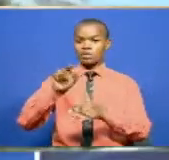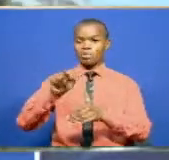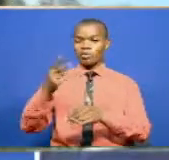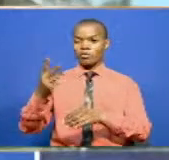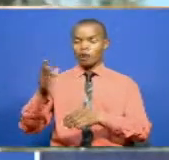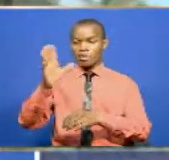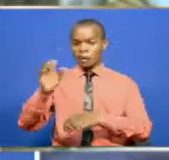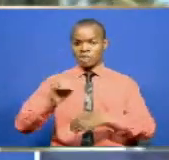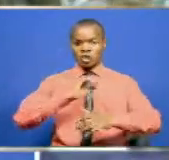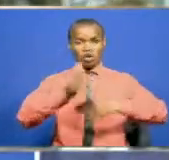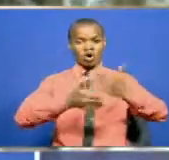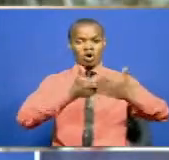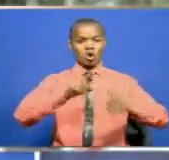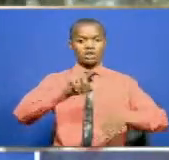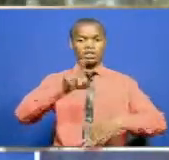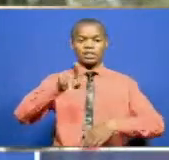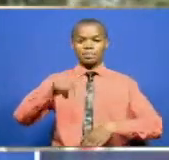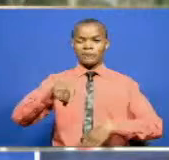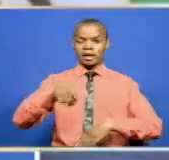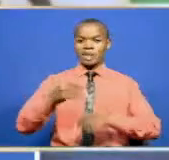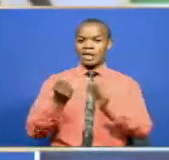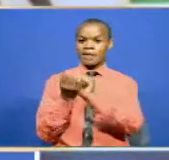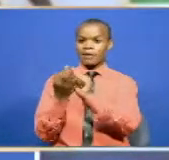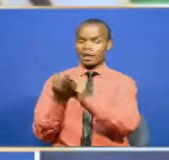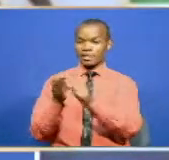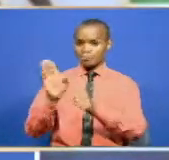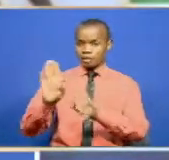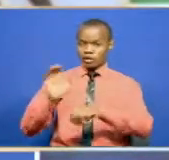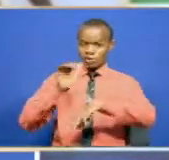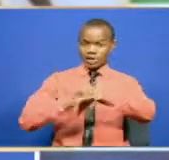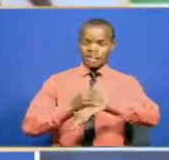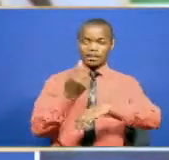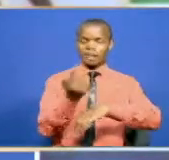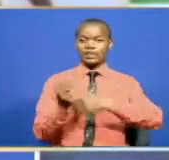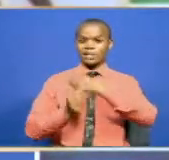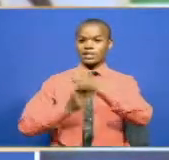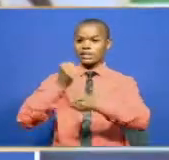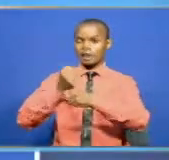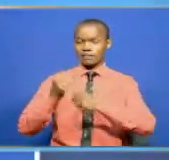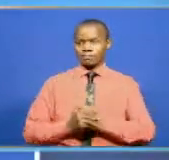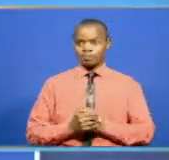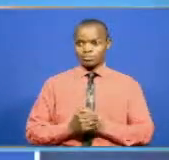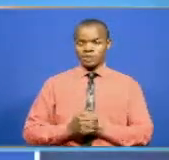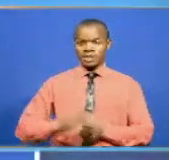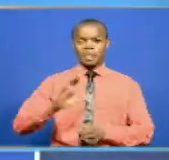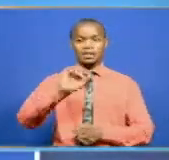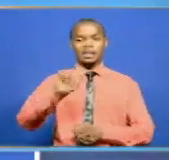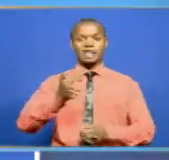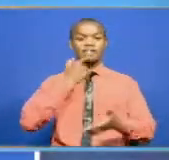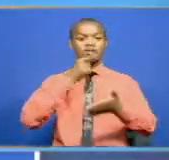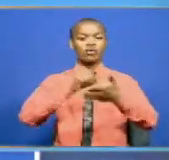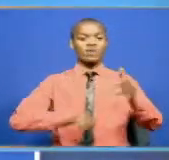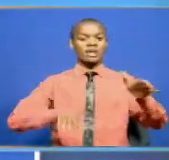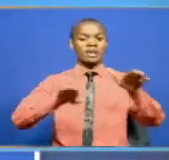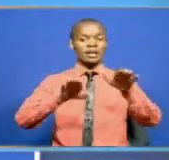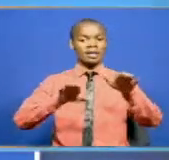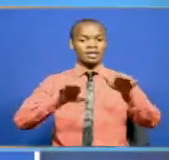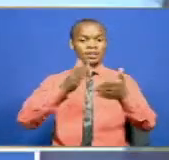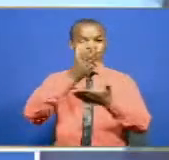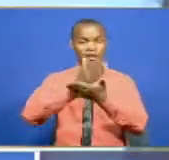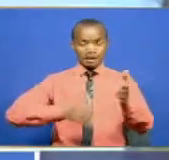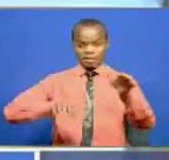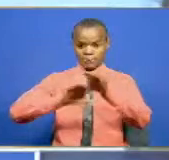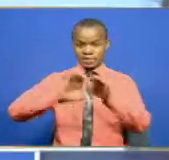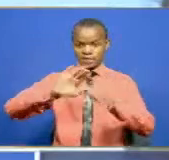The sector earns 13 billion shillings annually. Agriculture CS say the subsector has the potential to make 25 billion shillings